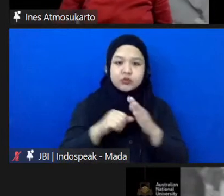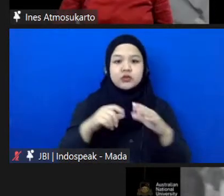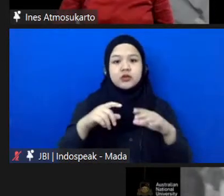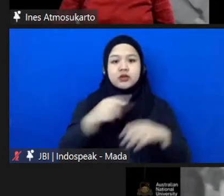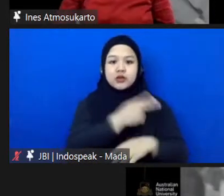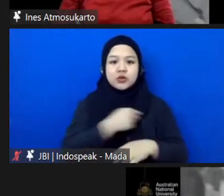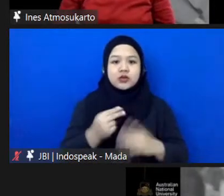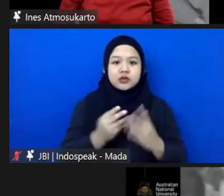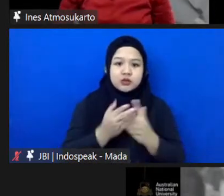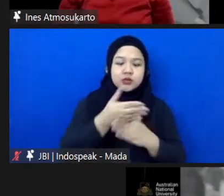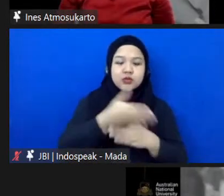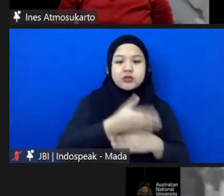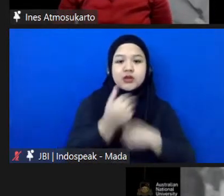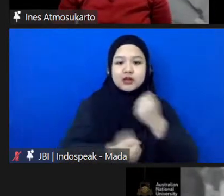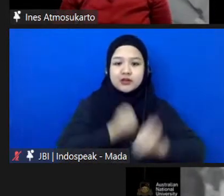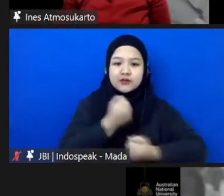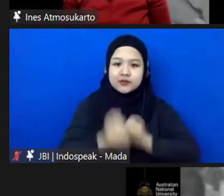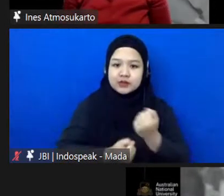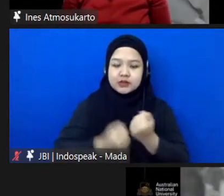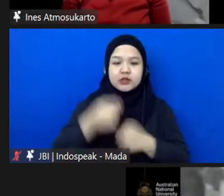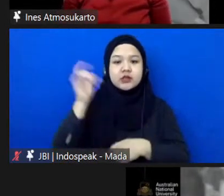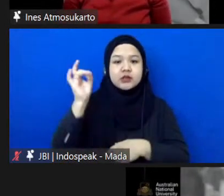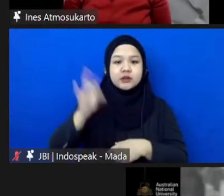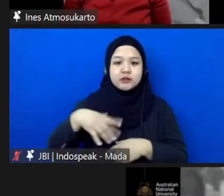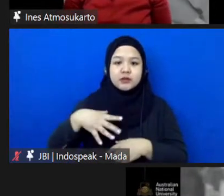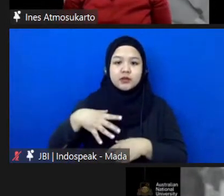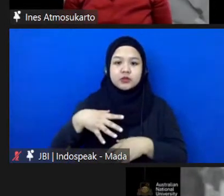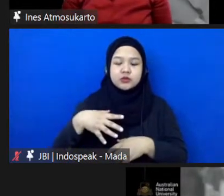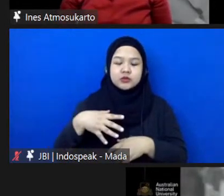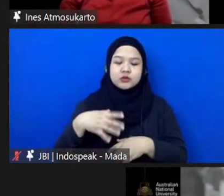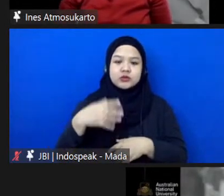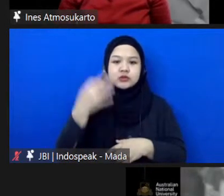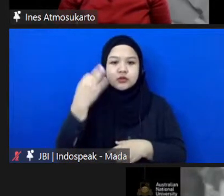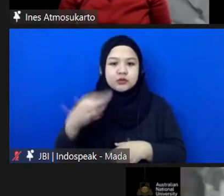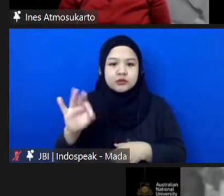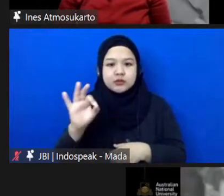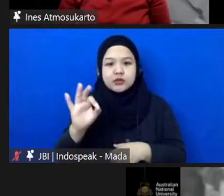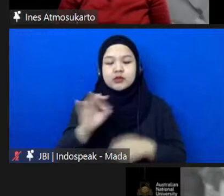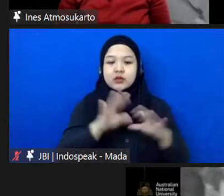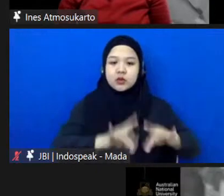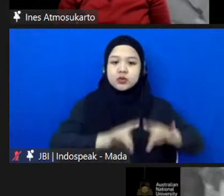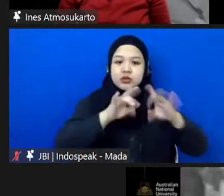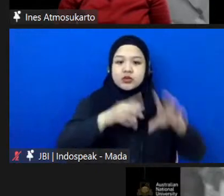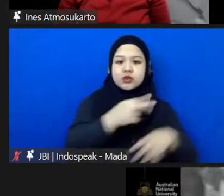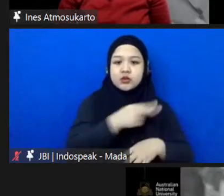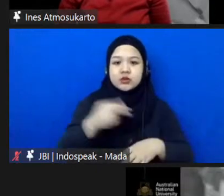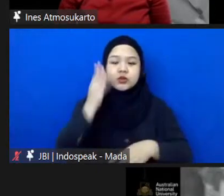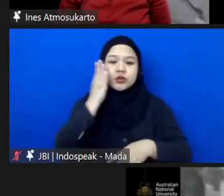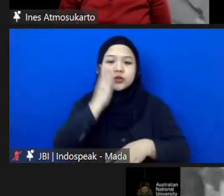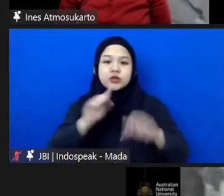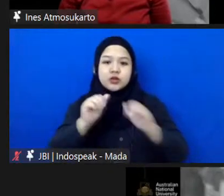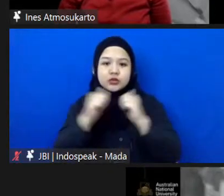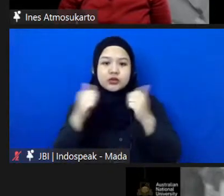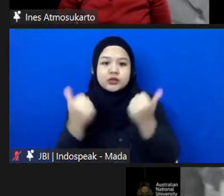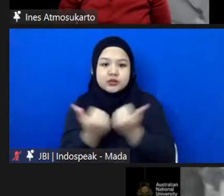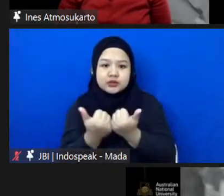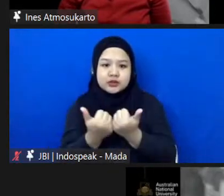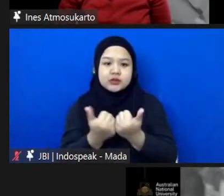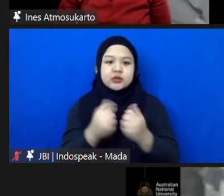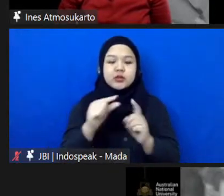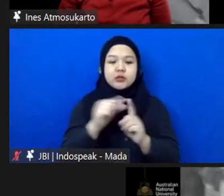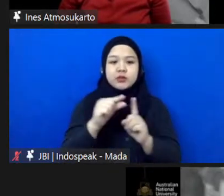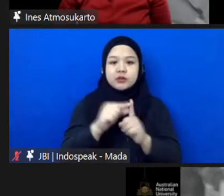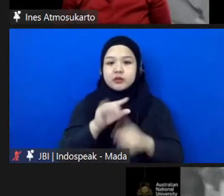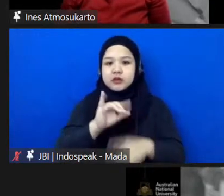project activities, including for the update, including Australia Indonesia Youth Association, PPIA,